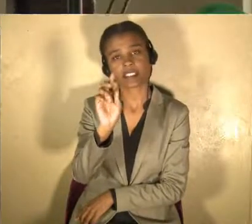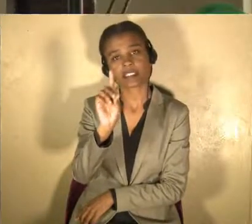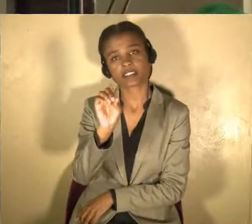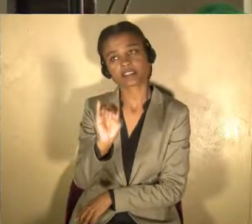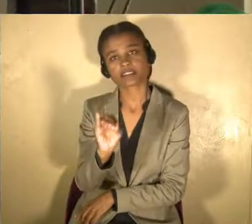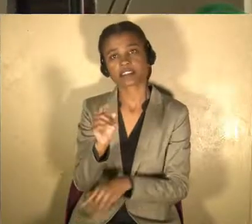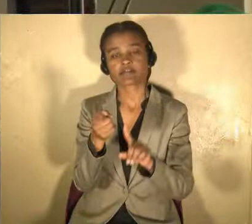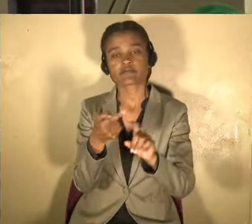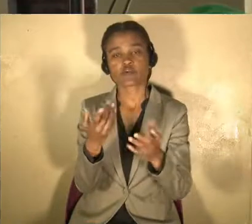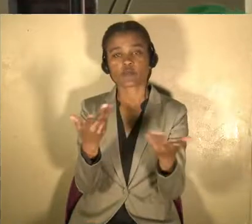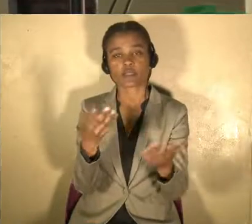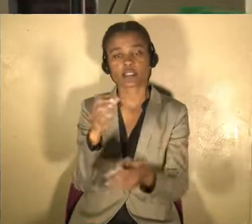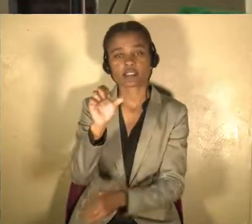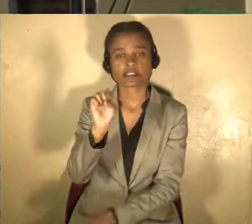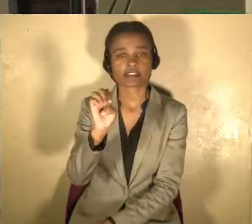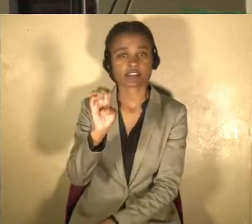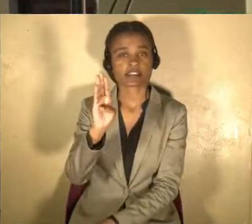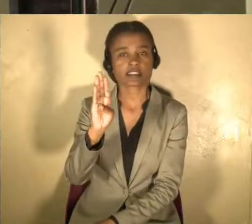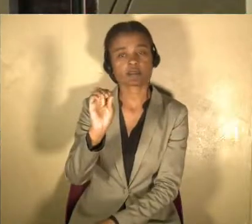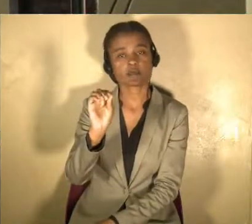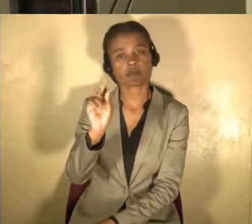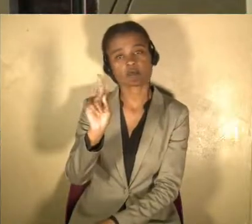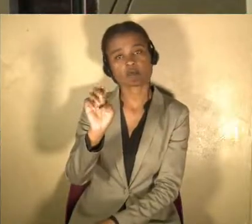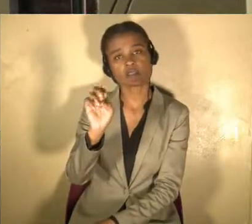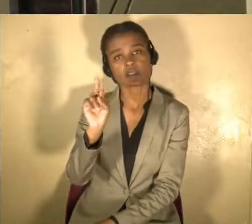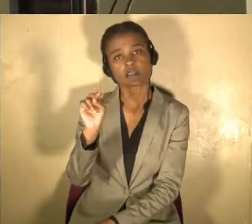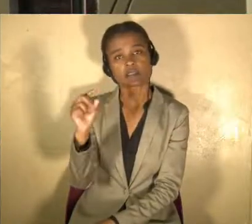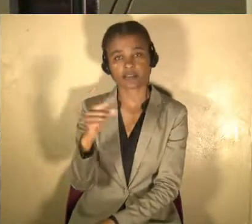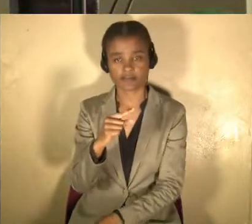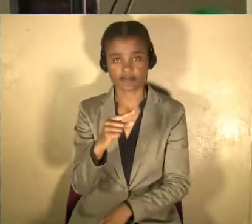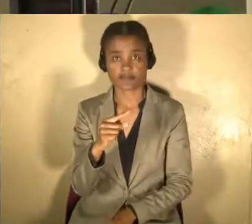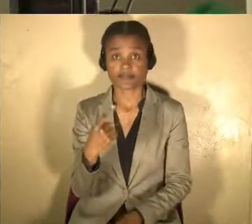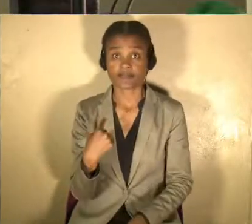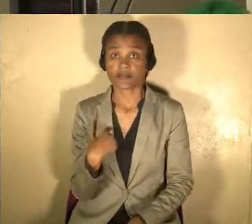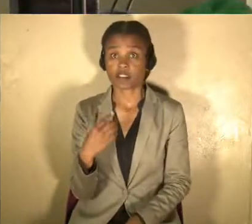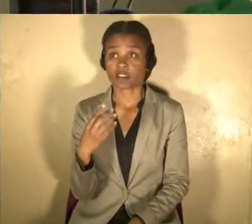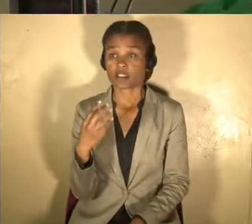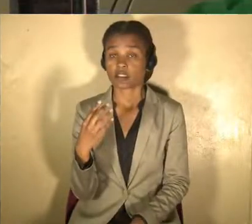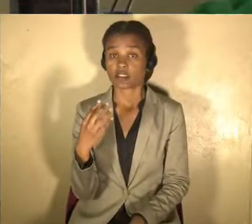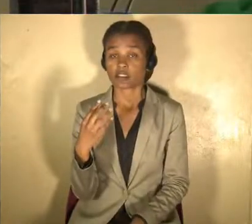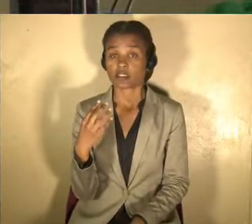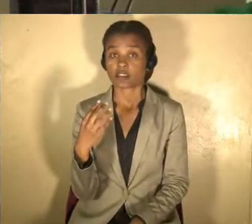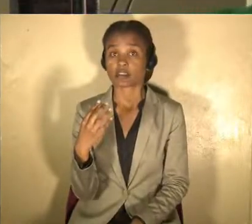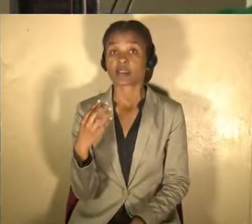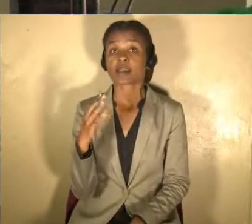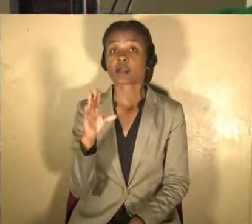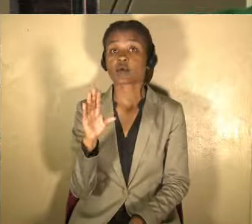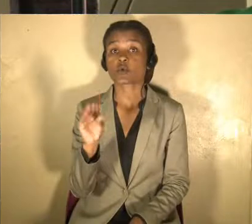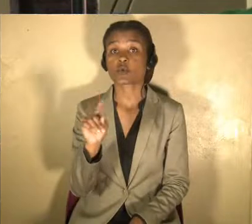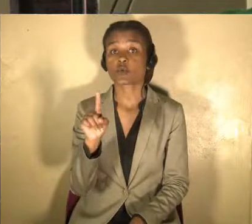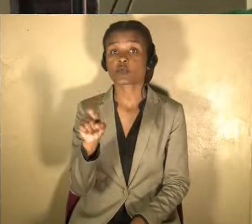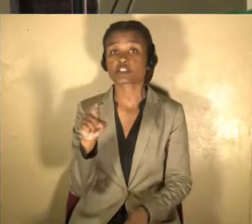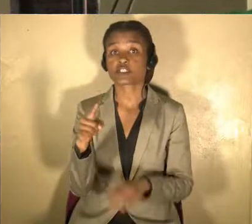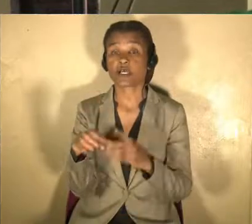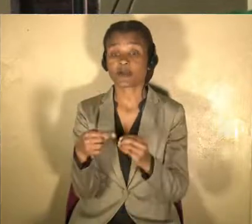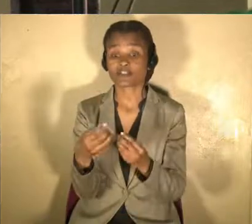Three things very quickly. That is in relation to Children Amendment Act.